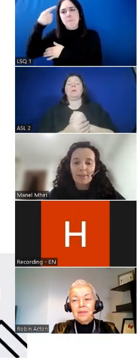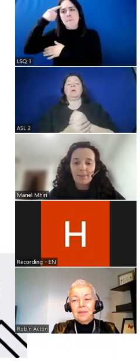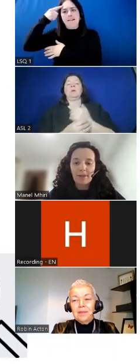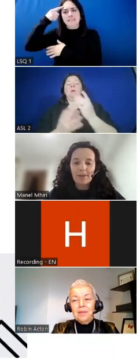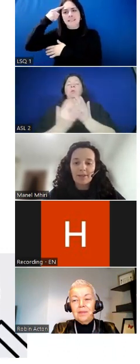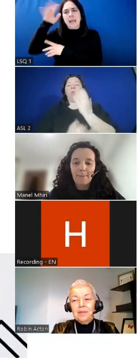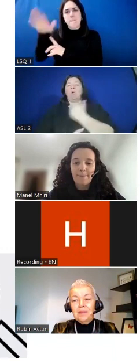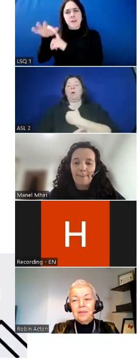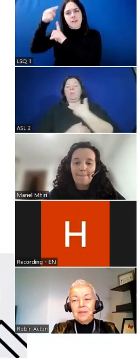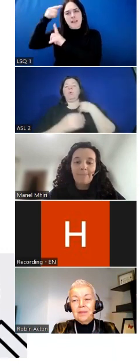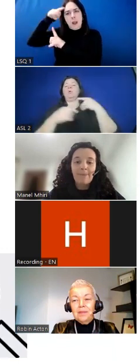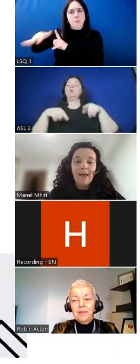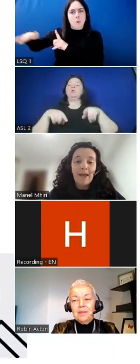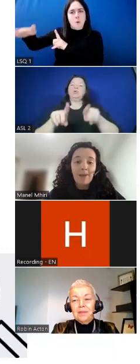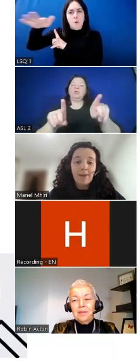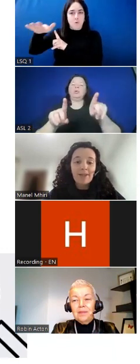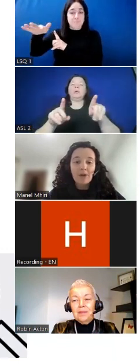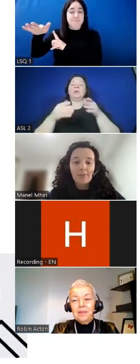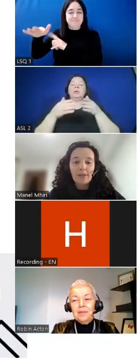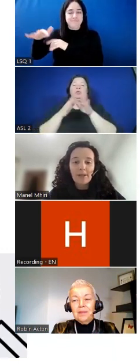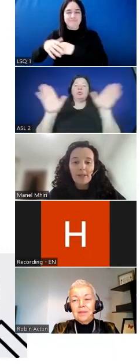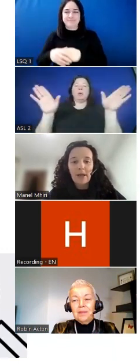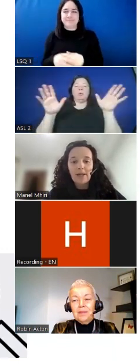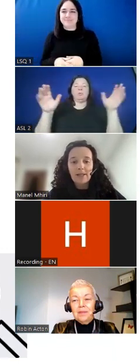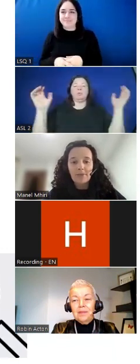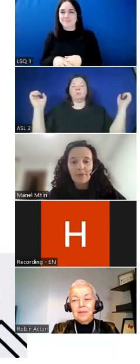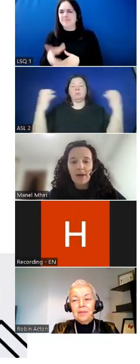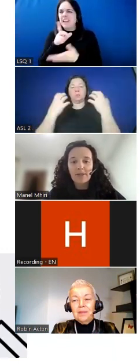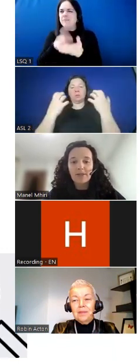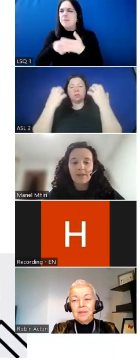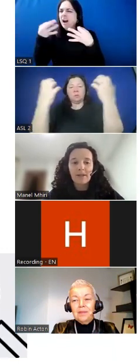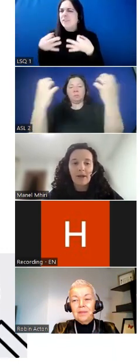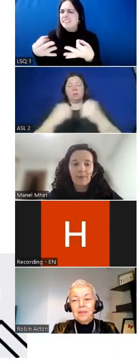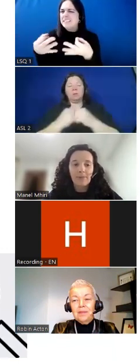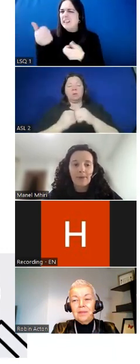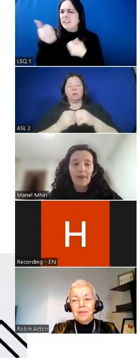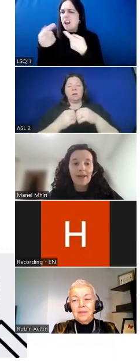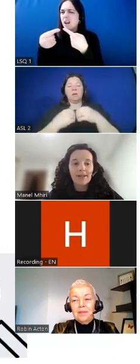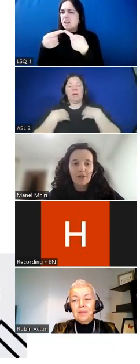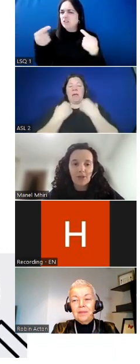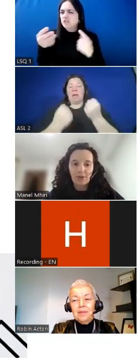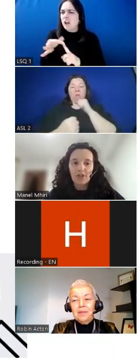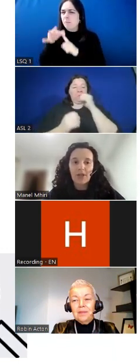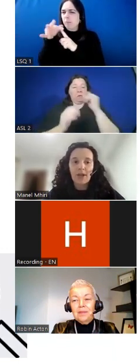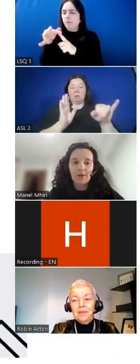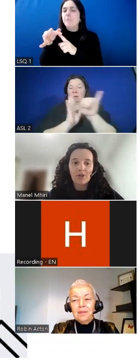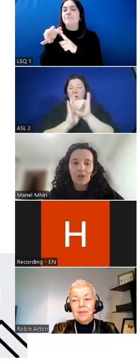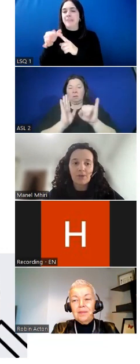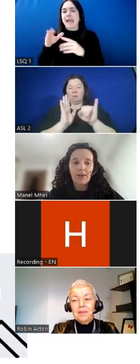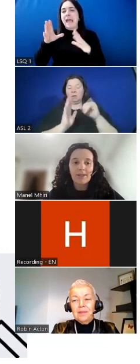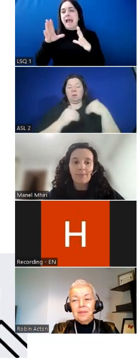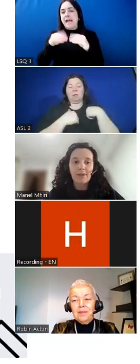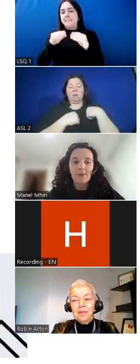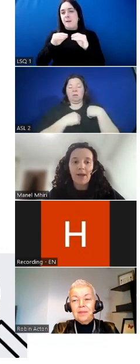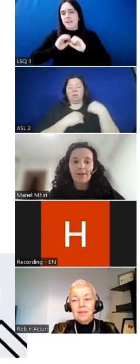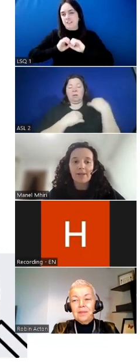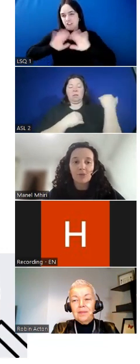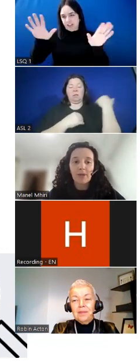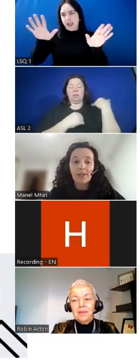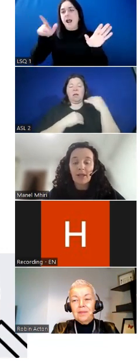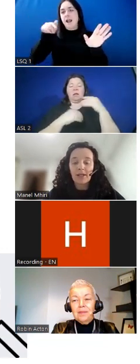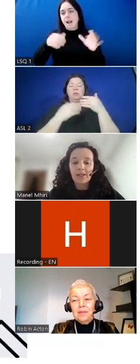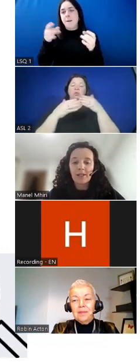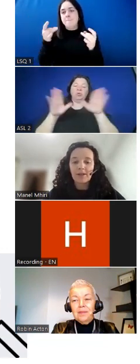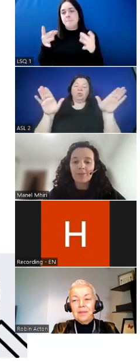General Assemblies. Health has not been identified. The last GA General Assembly we had